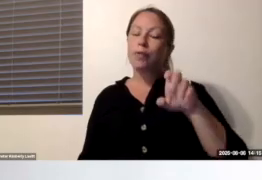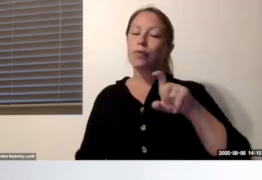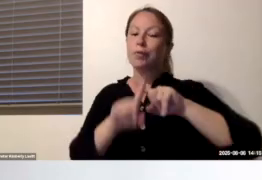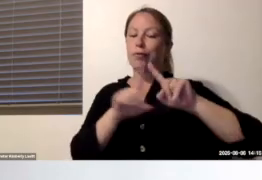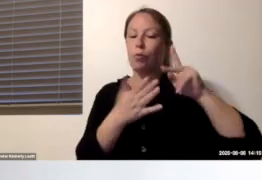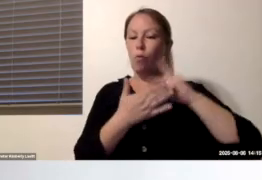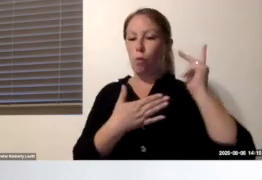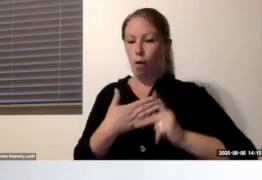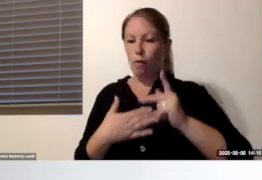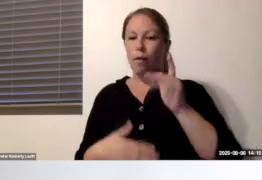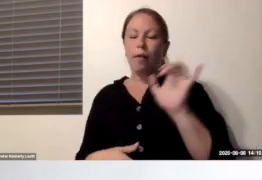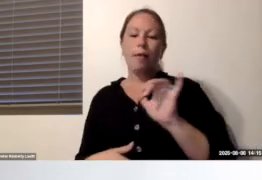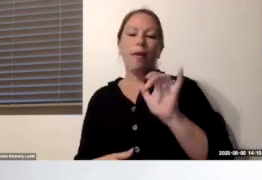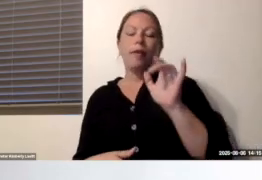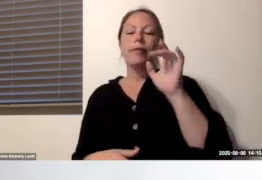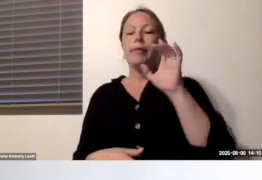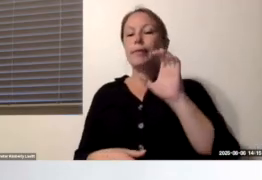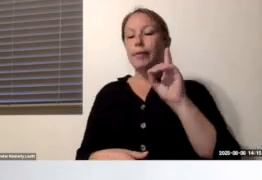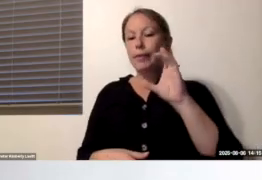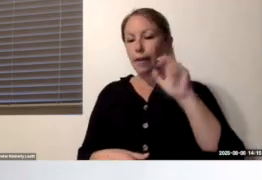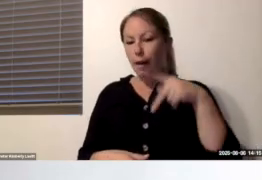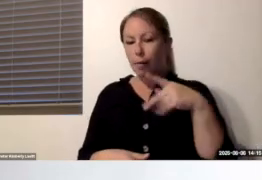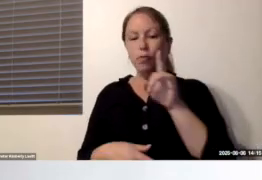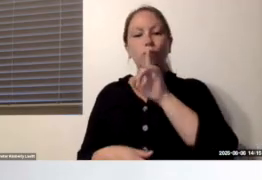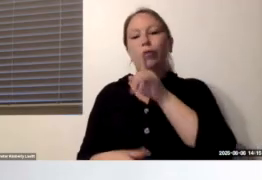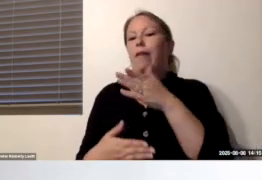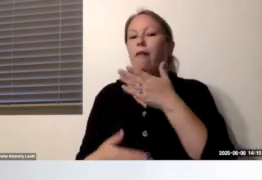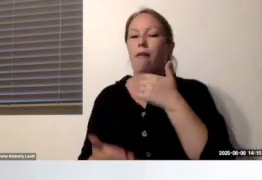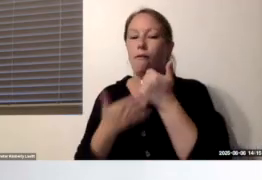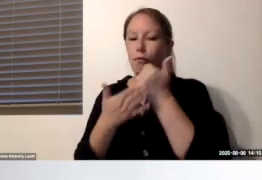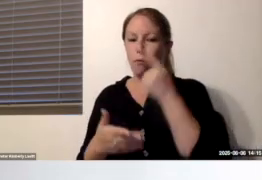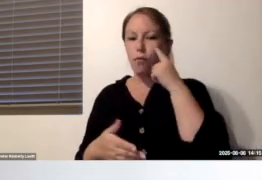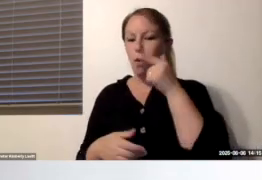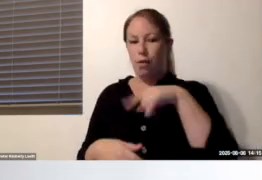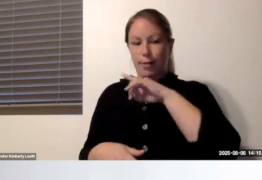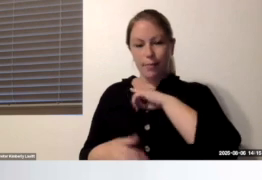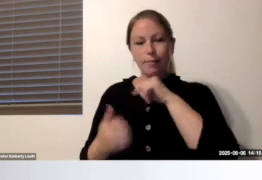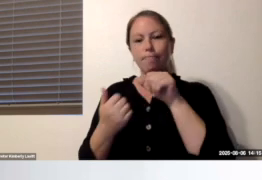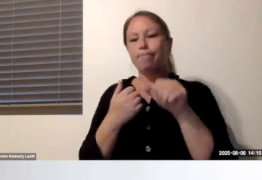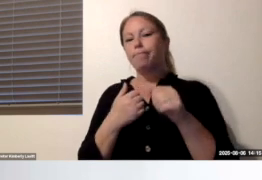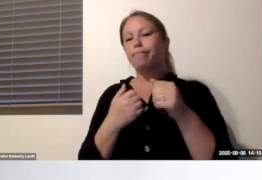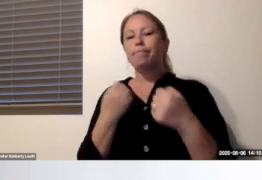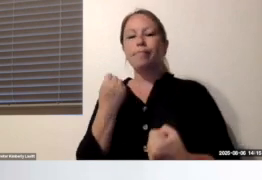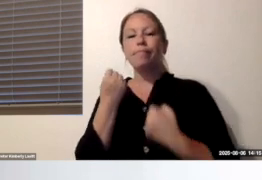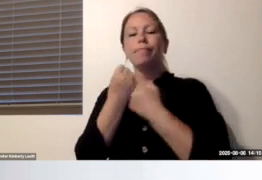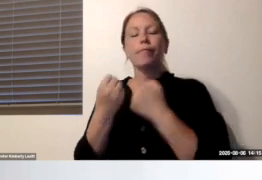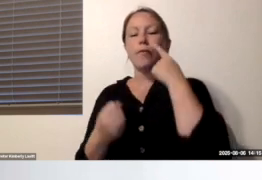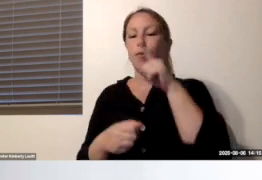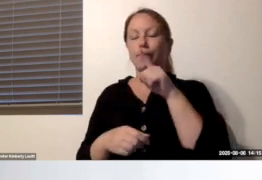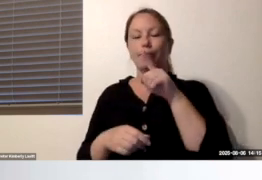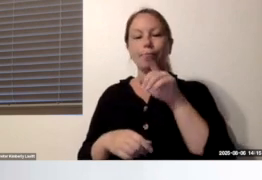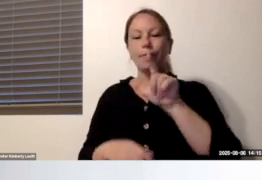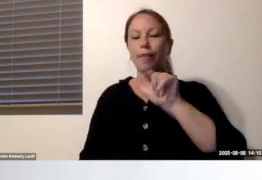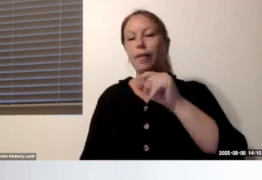that, like Clean Cars for All and DCAP. That is super helpful, especially for us as advocates that go to the legislature and really